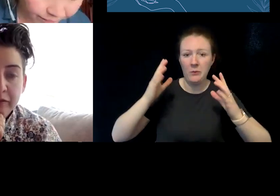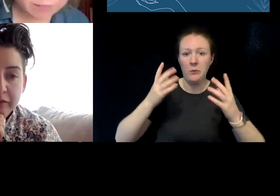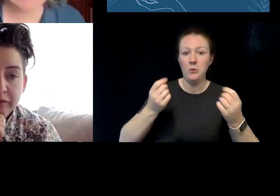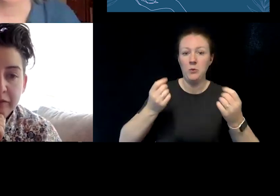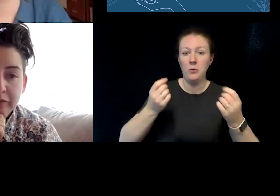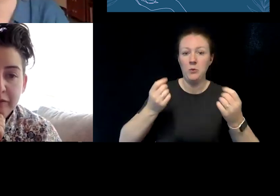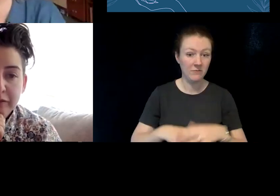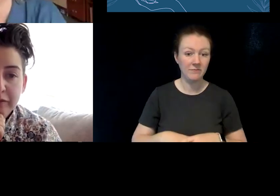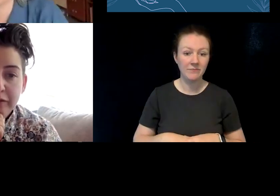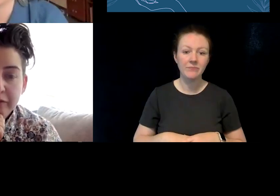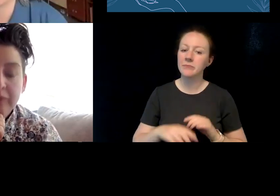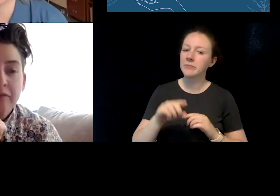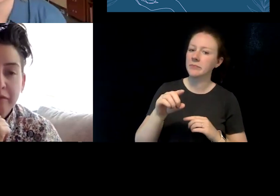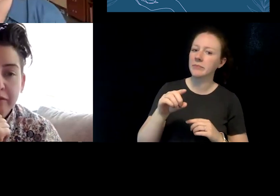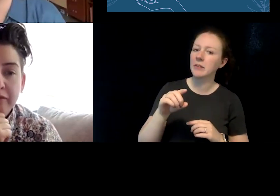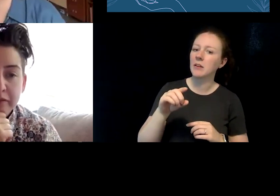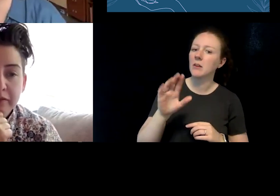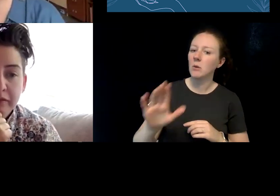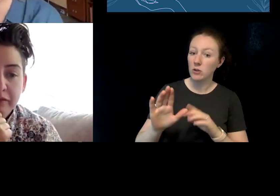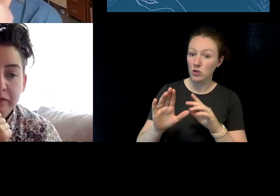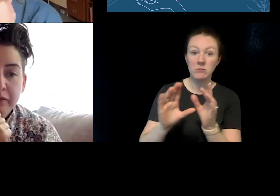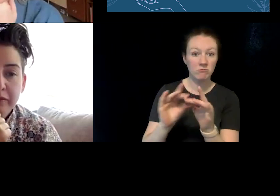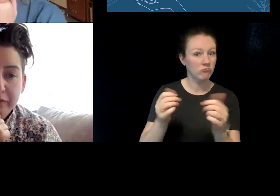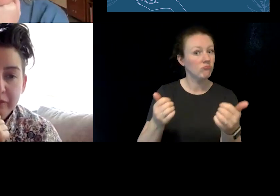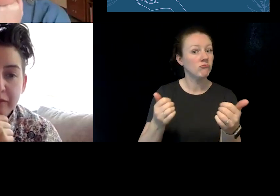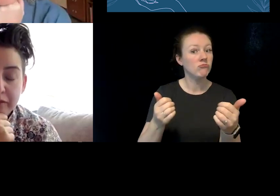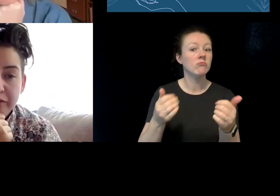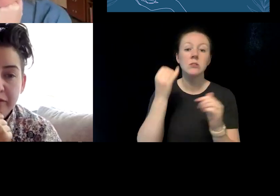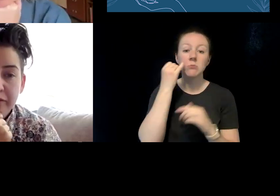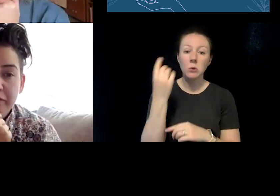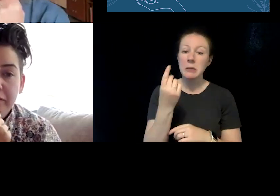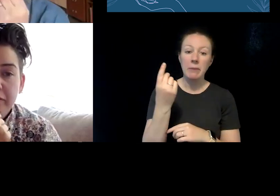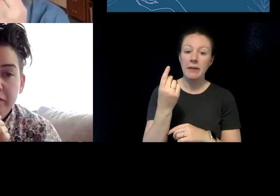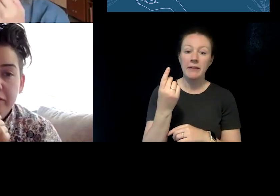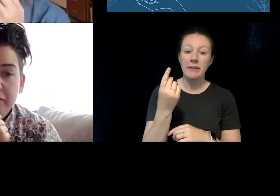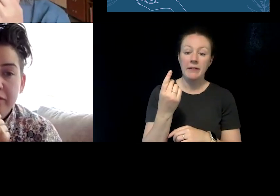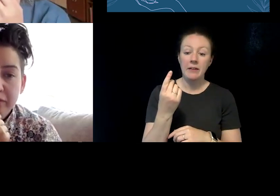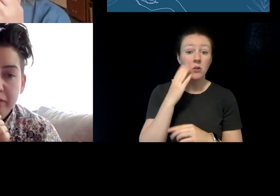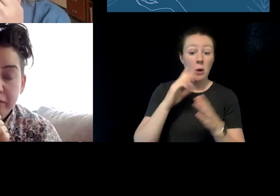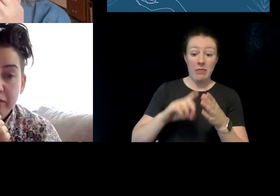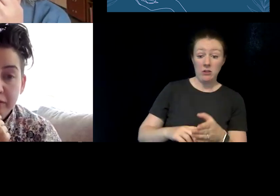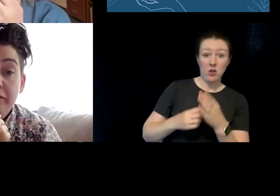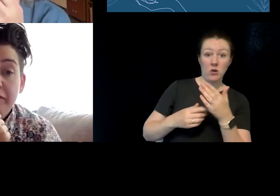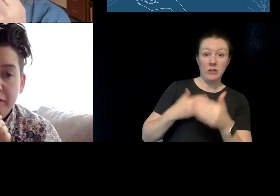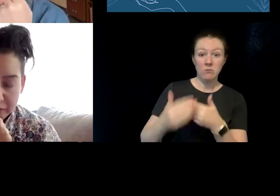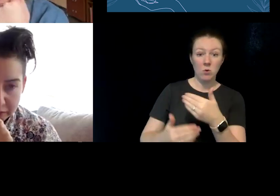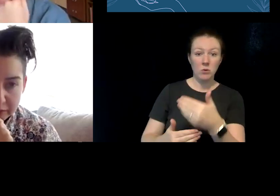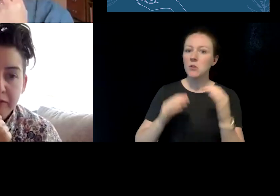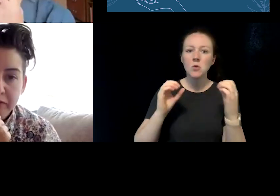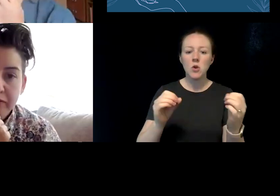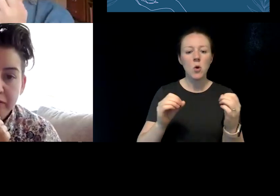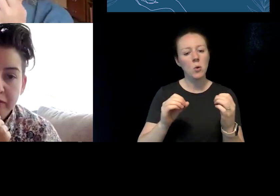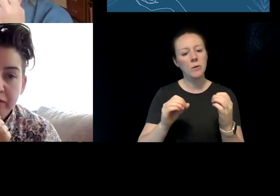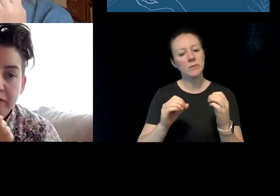I would just echo what you said, Michael, in that if something isn't presented to you at the beginning of the process, like a code of conduct or an